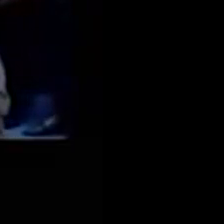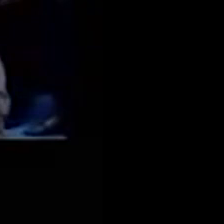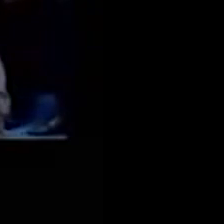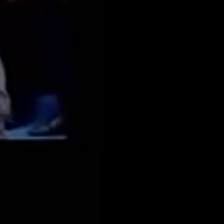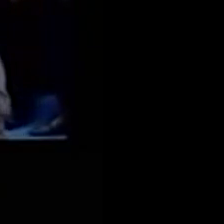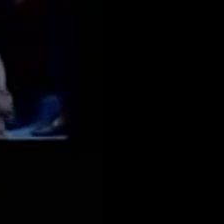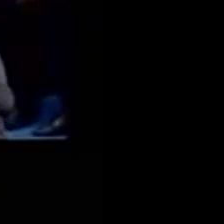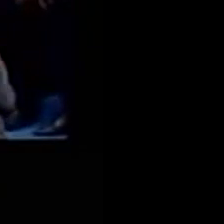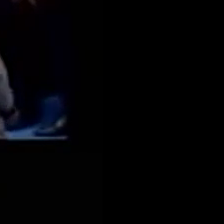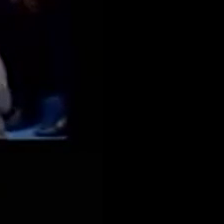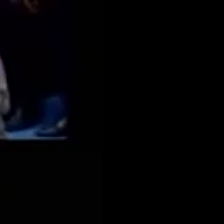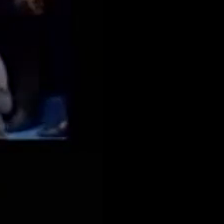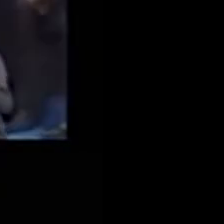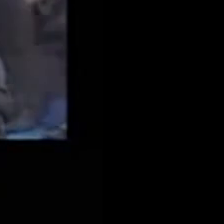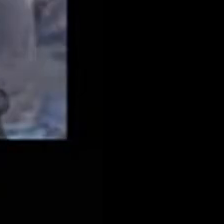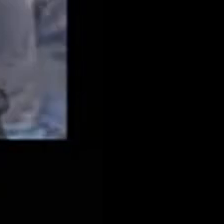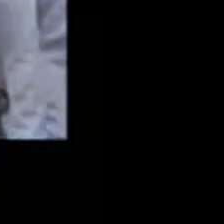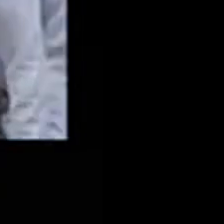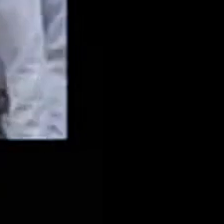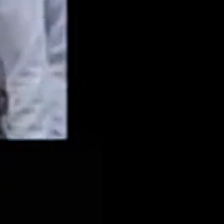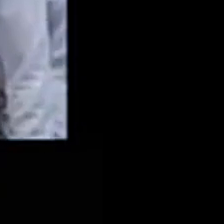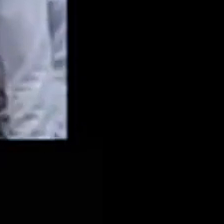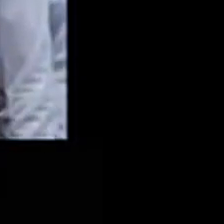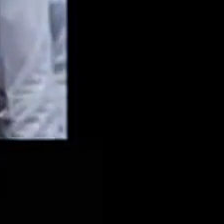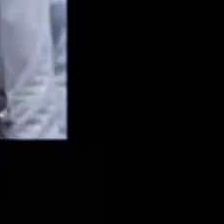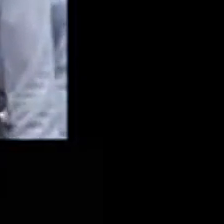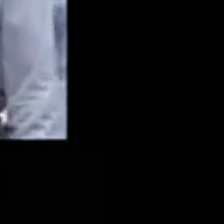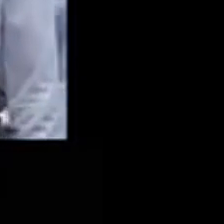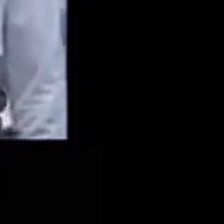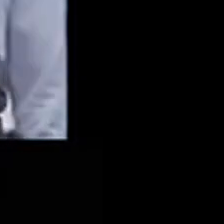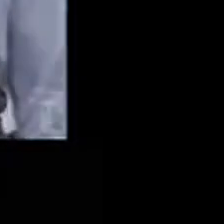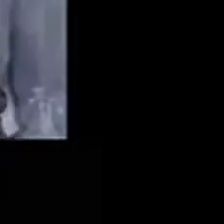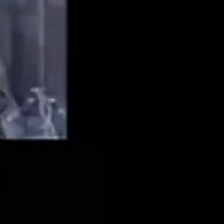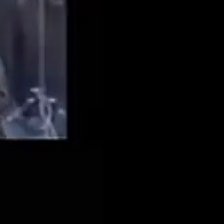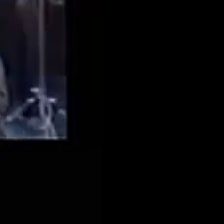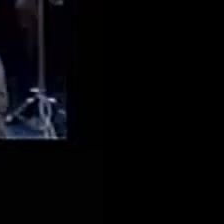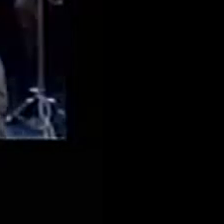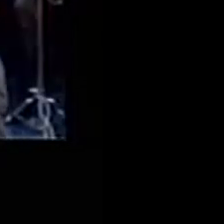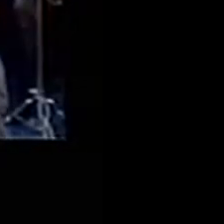cross. He died and he rose